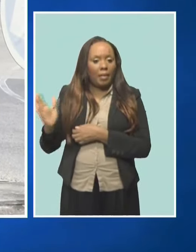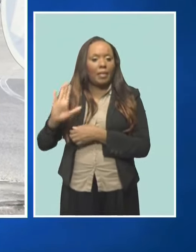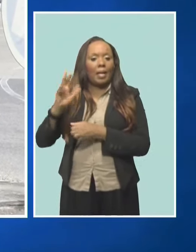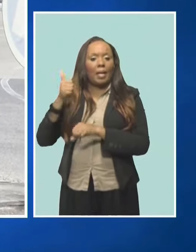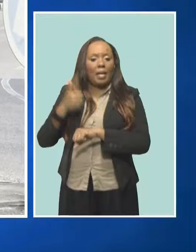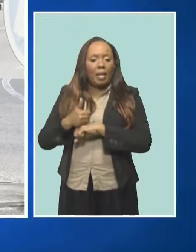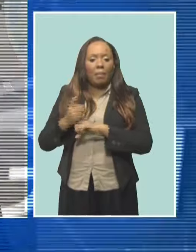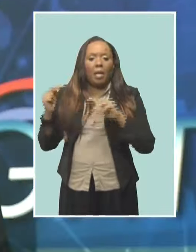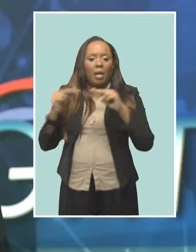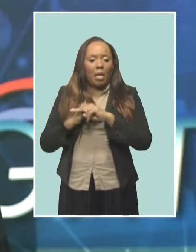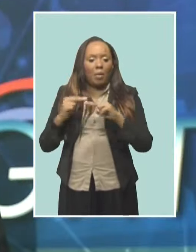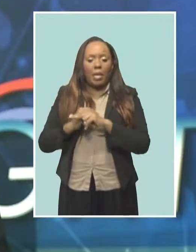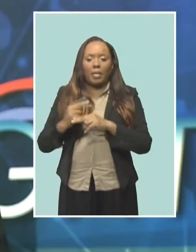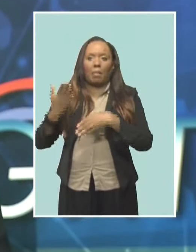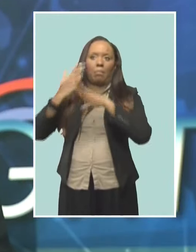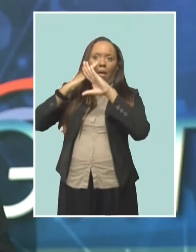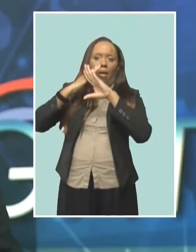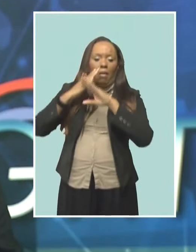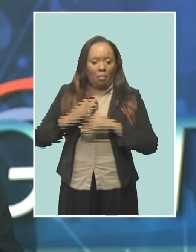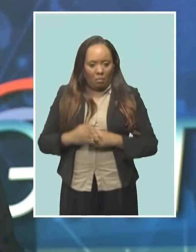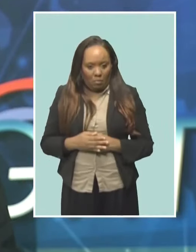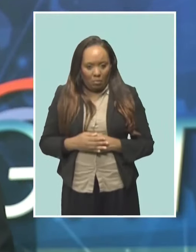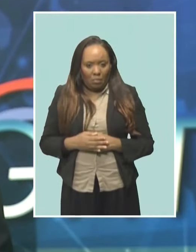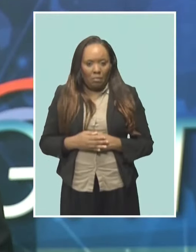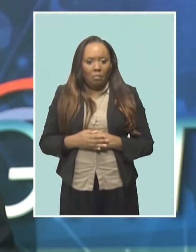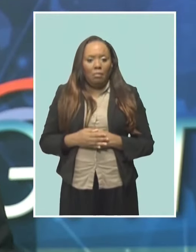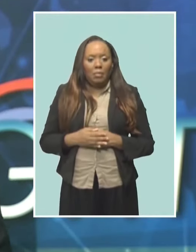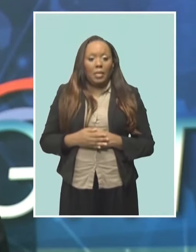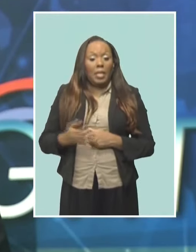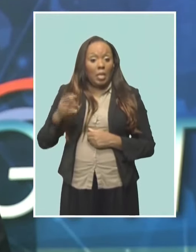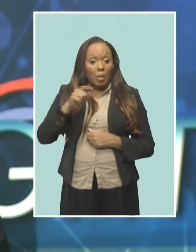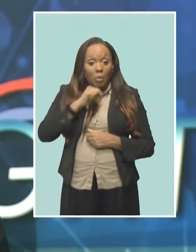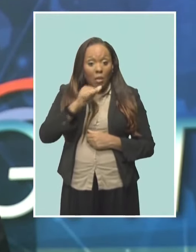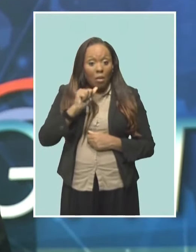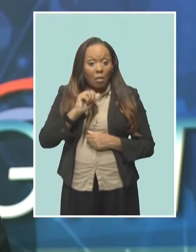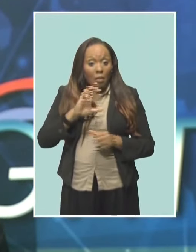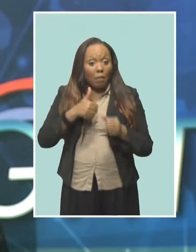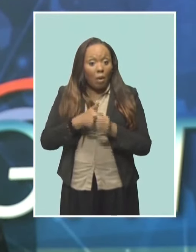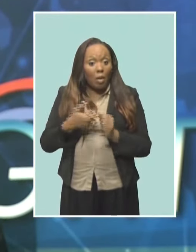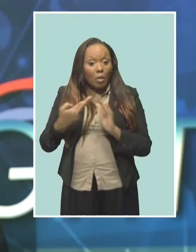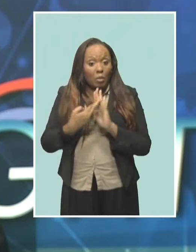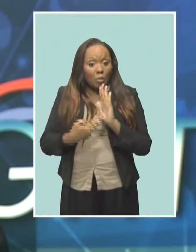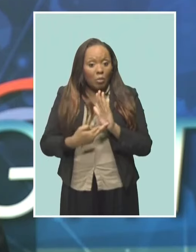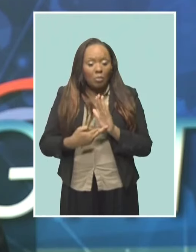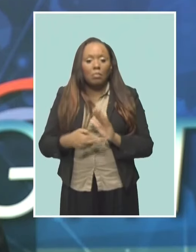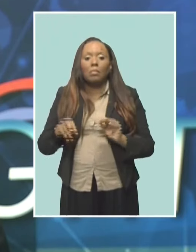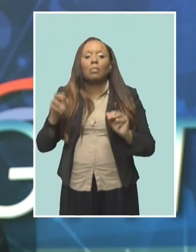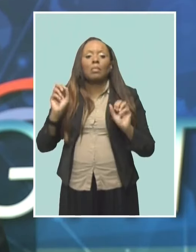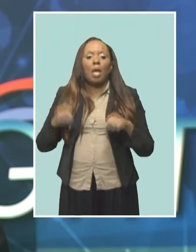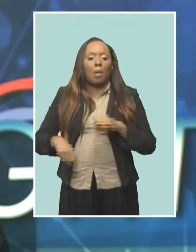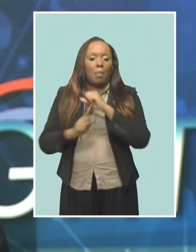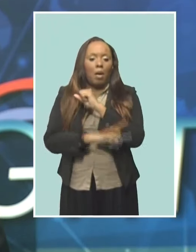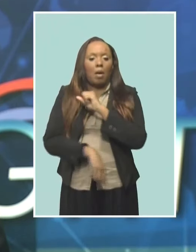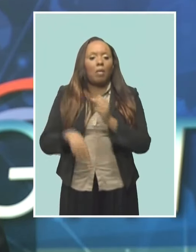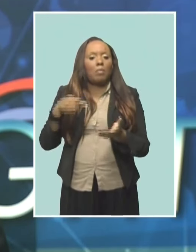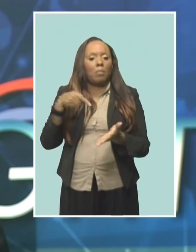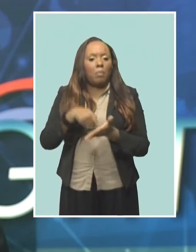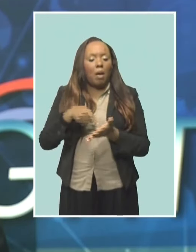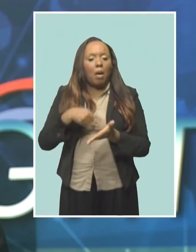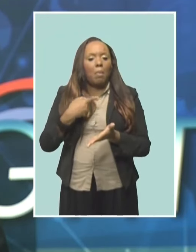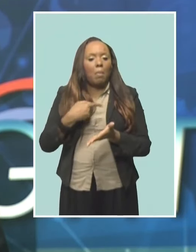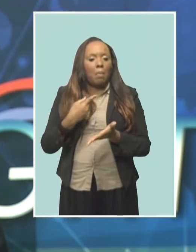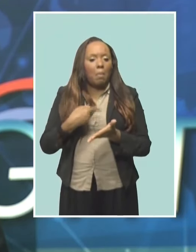any highway in Barbados by anyone. The Act further states those who do not comply can incur a fine and may be required to